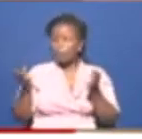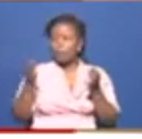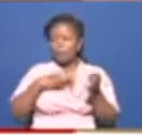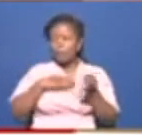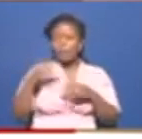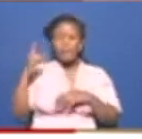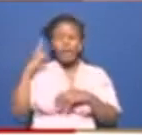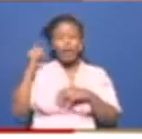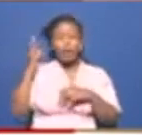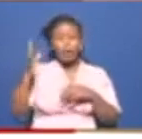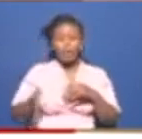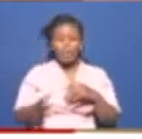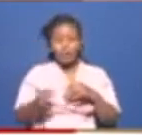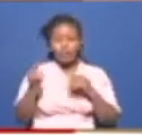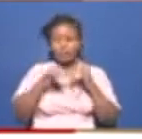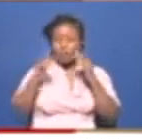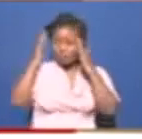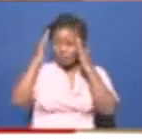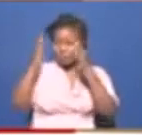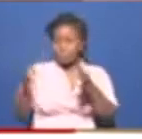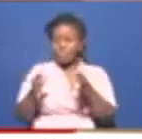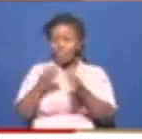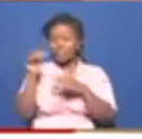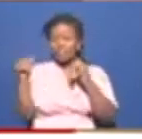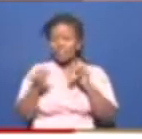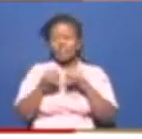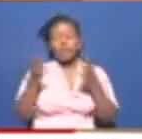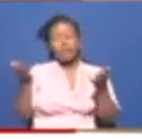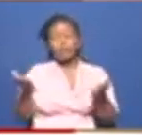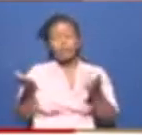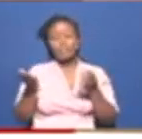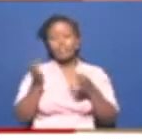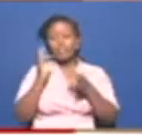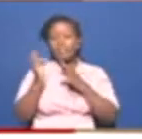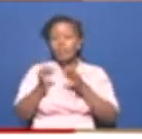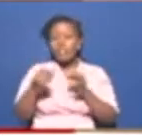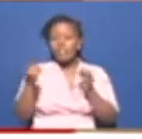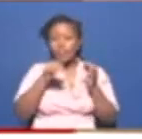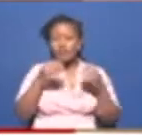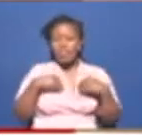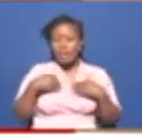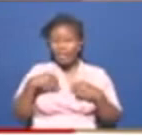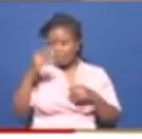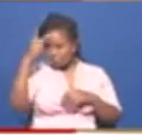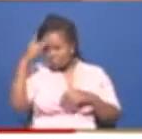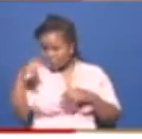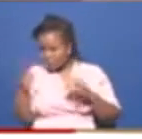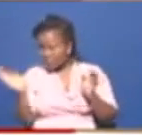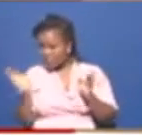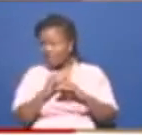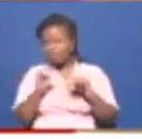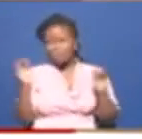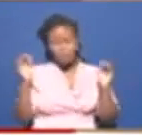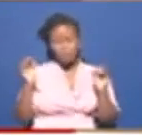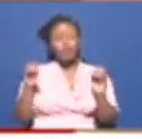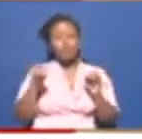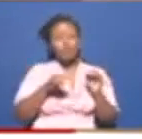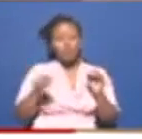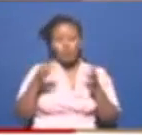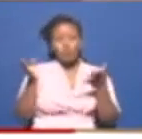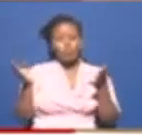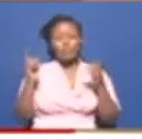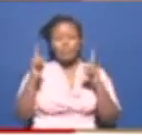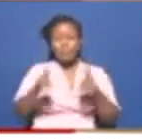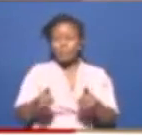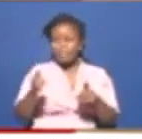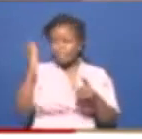we're also looking at legislation, because you don't have a Fistula Act or any legislative policies pertaining fistula. Mm-hmm. So we are here, yeah, to see whether if we can